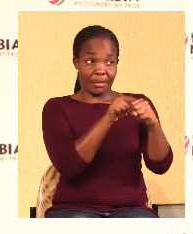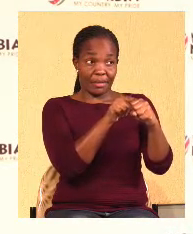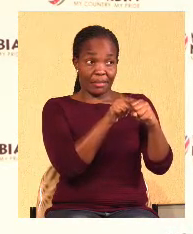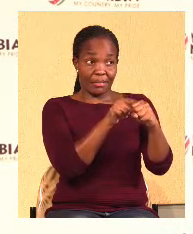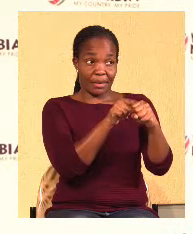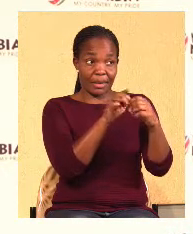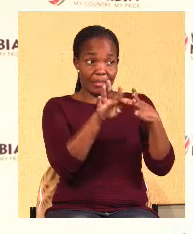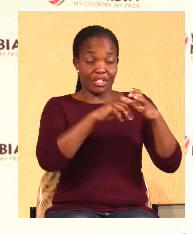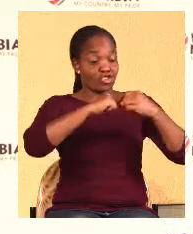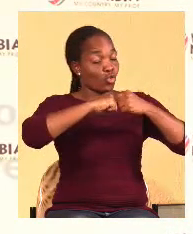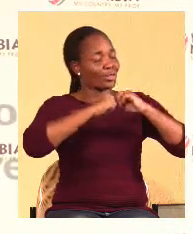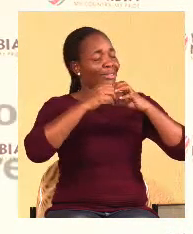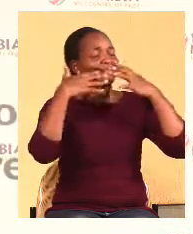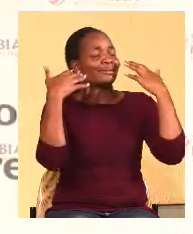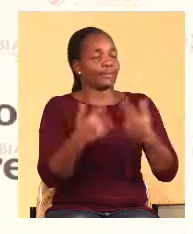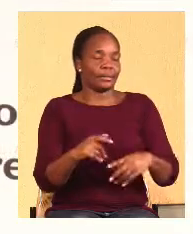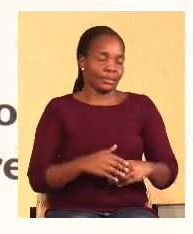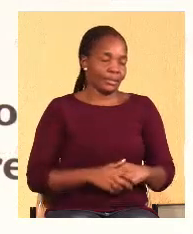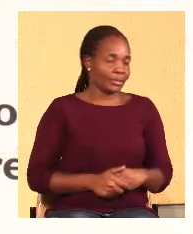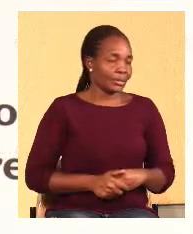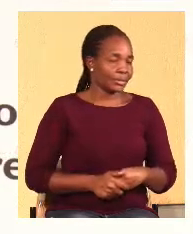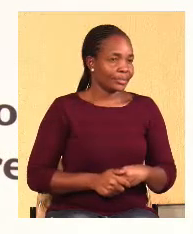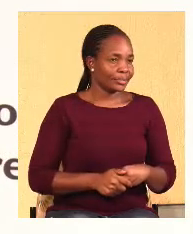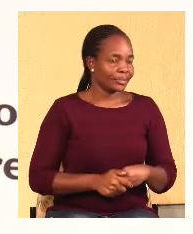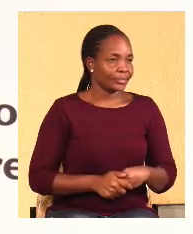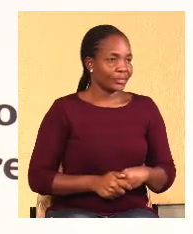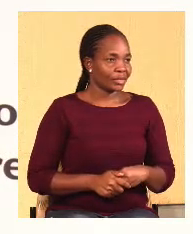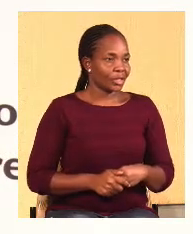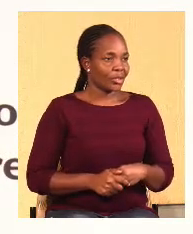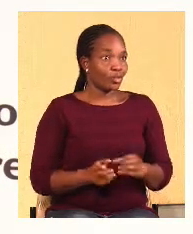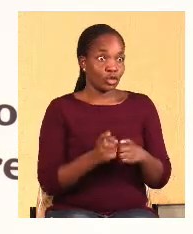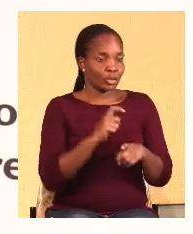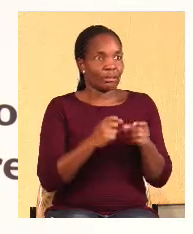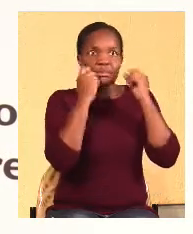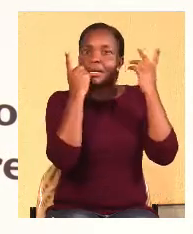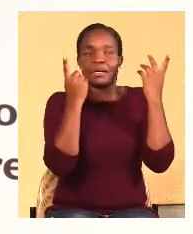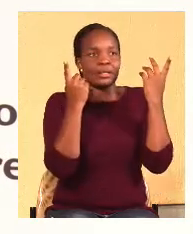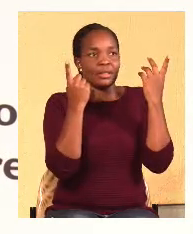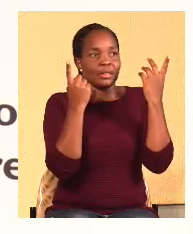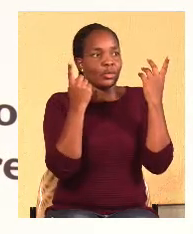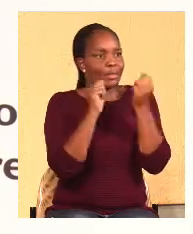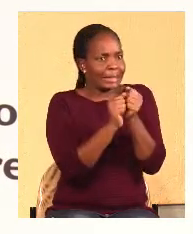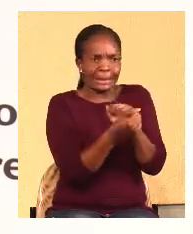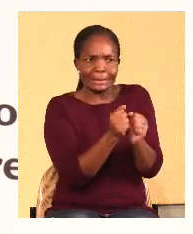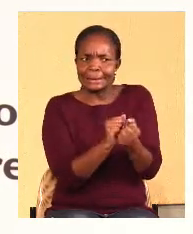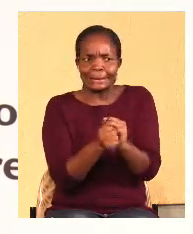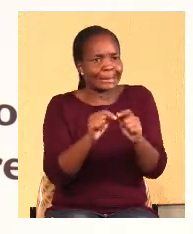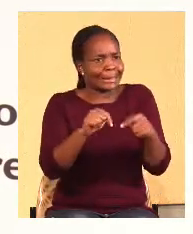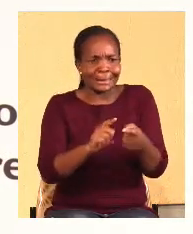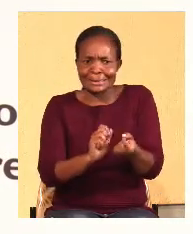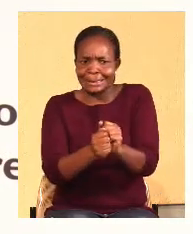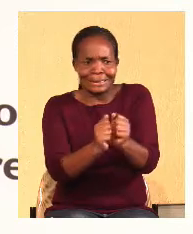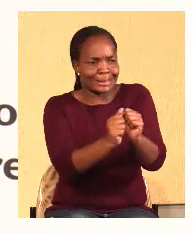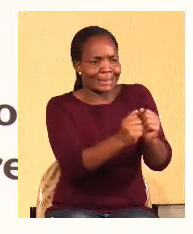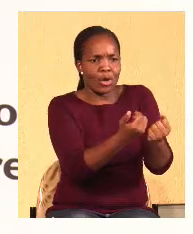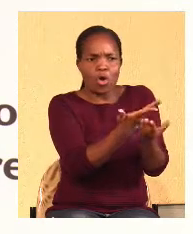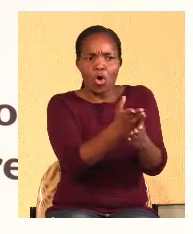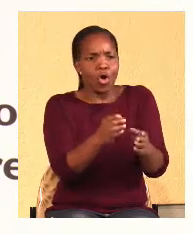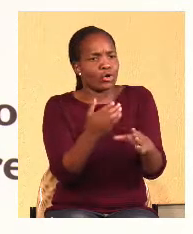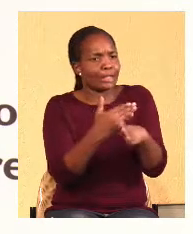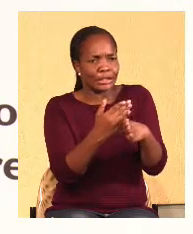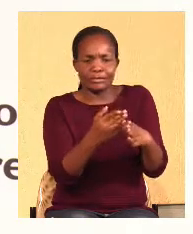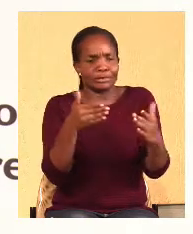into a situation where at very short notice, we had to almost bring all activities, both